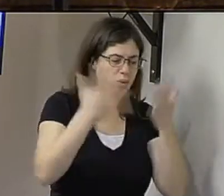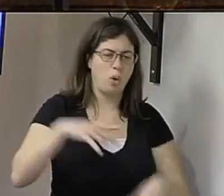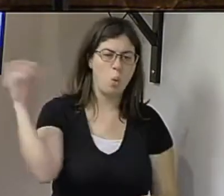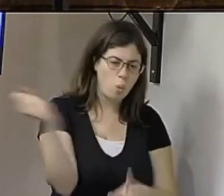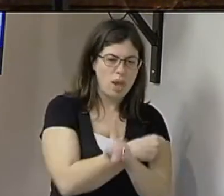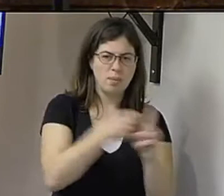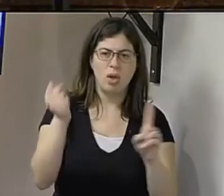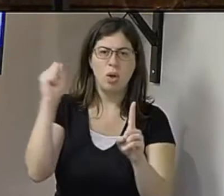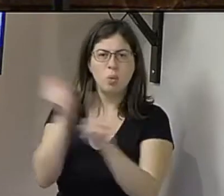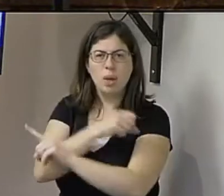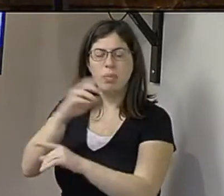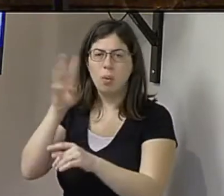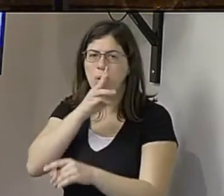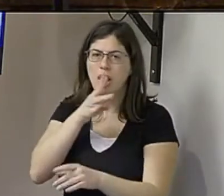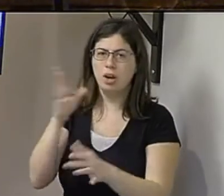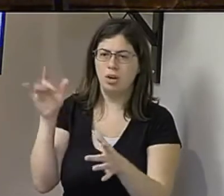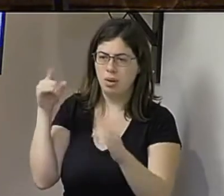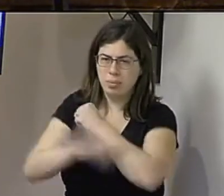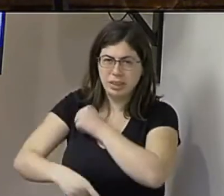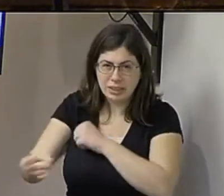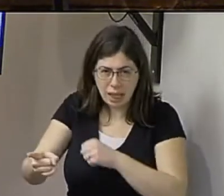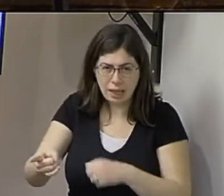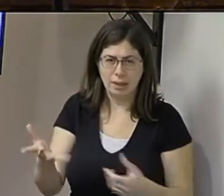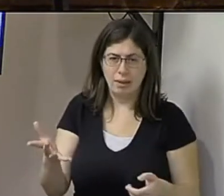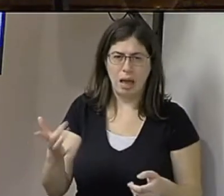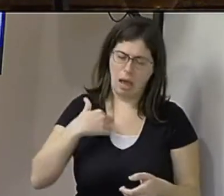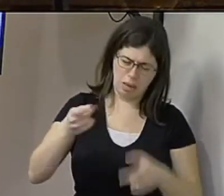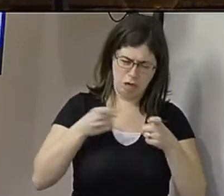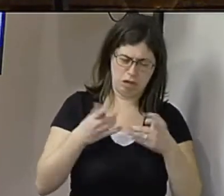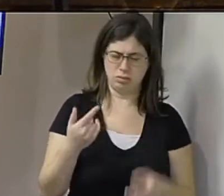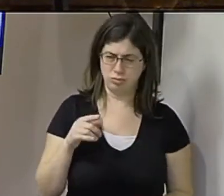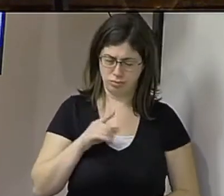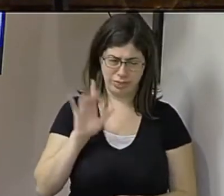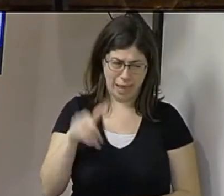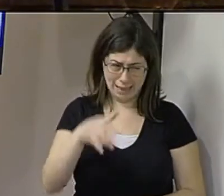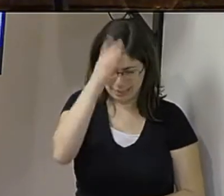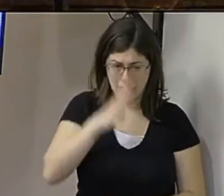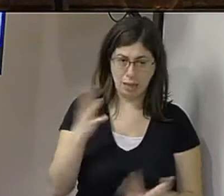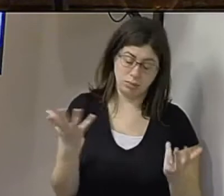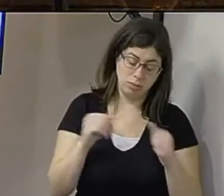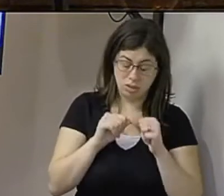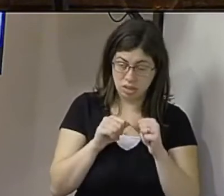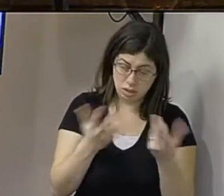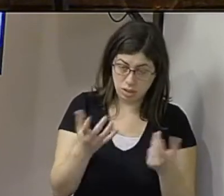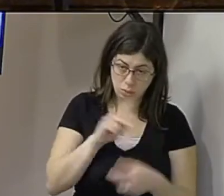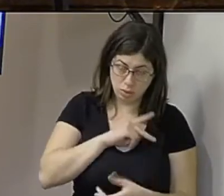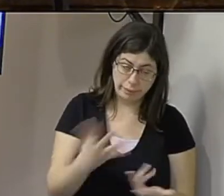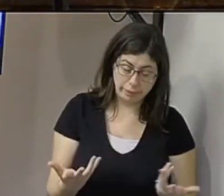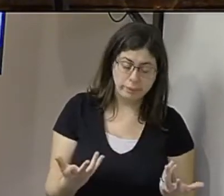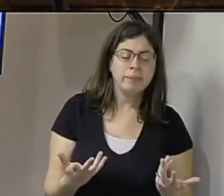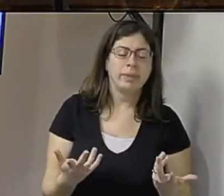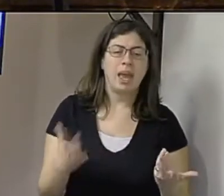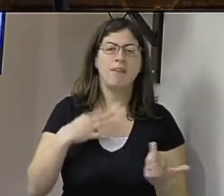the water to punish it because I'm in charge for real. This is the guy, right? At least he's consistent. So now